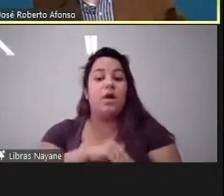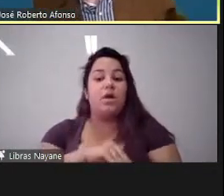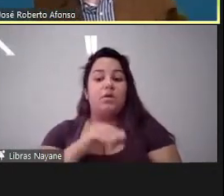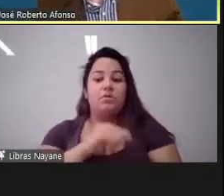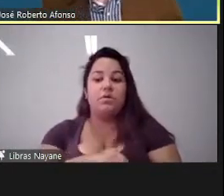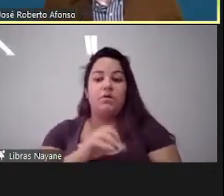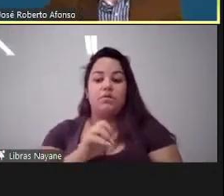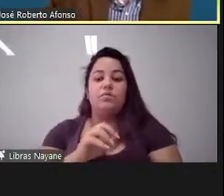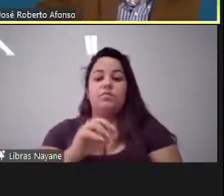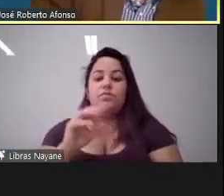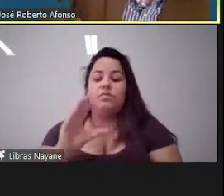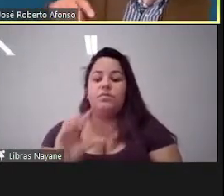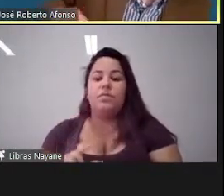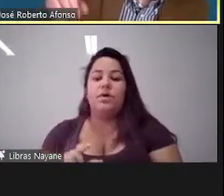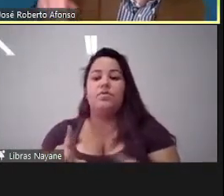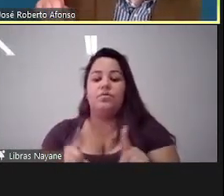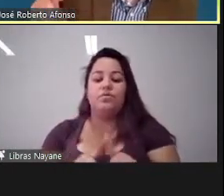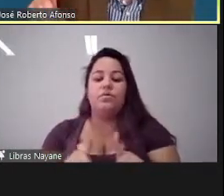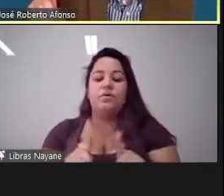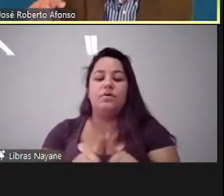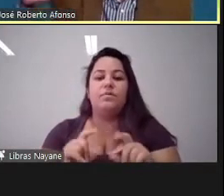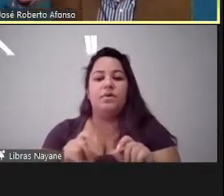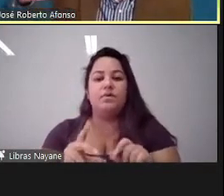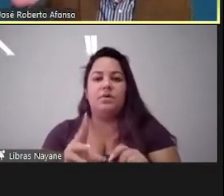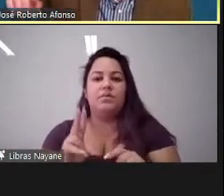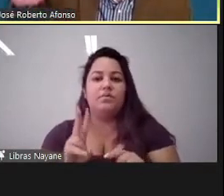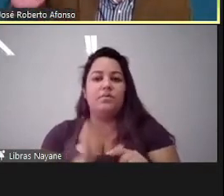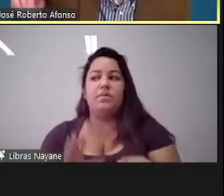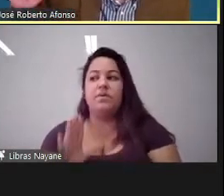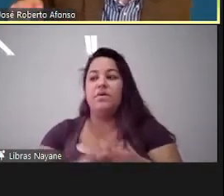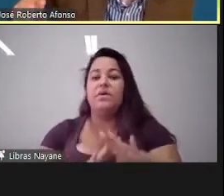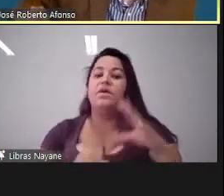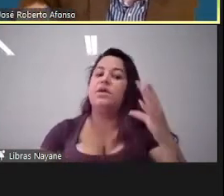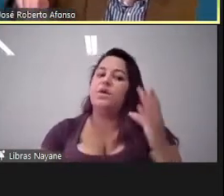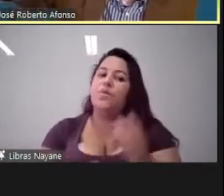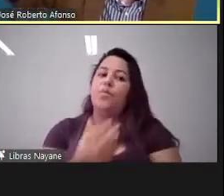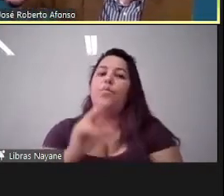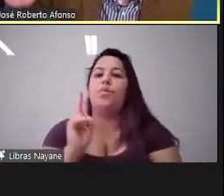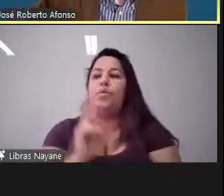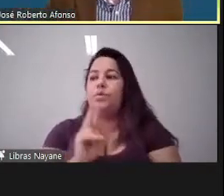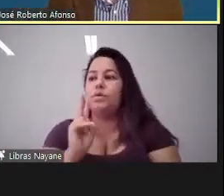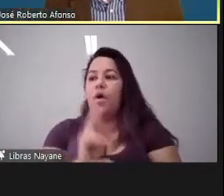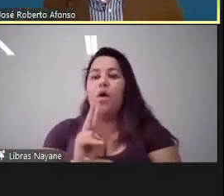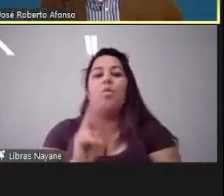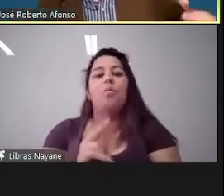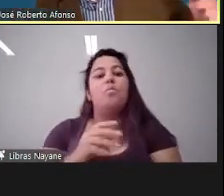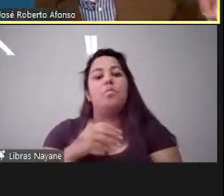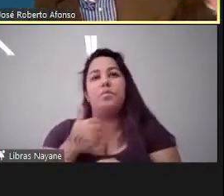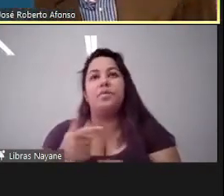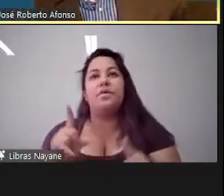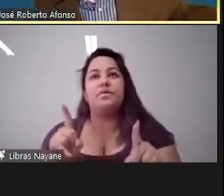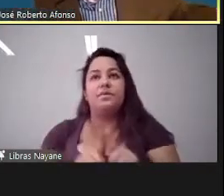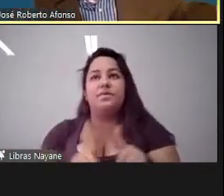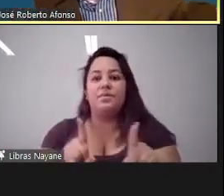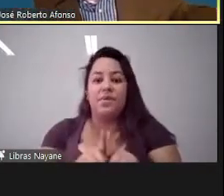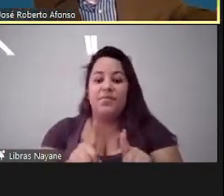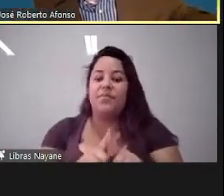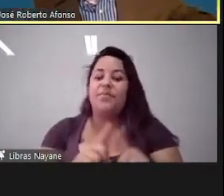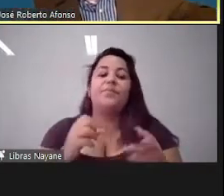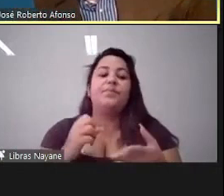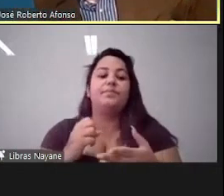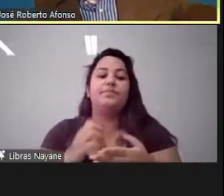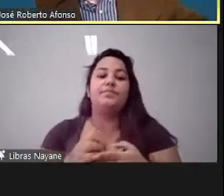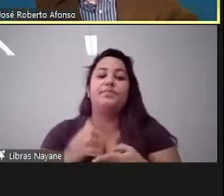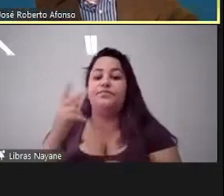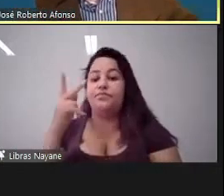being benefited by small income, lower income, protecting a part of the